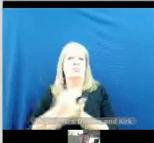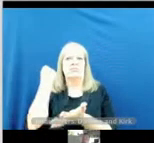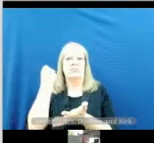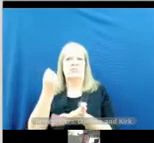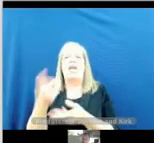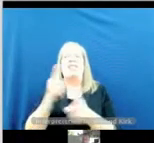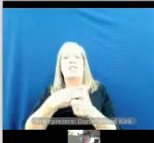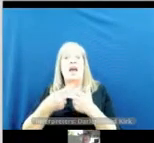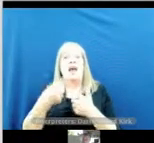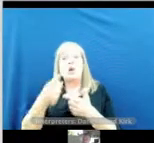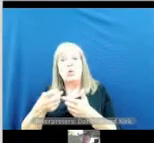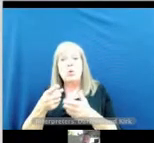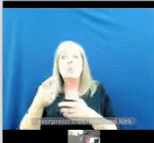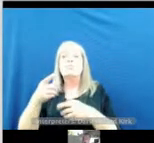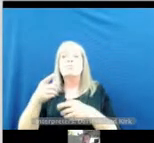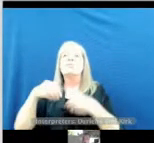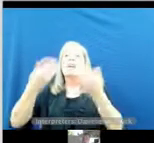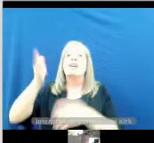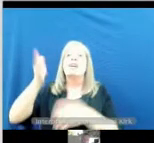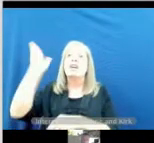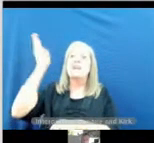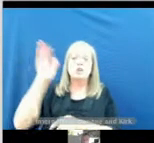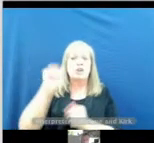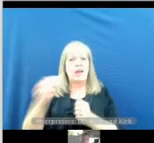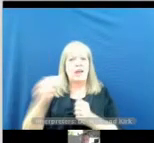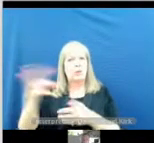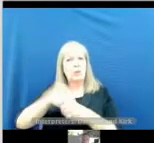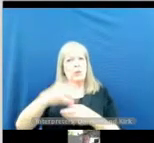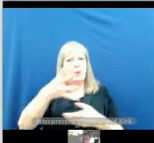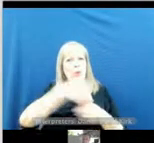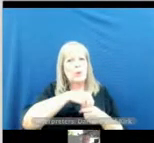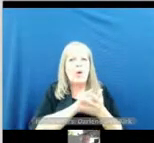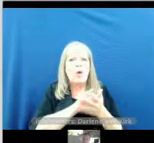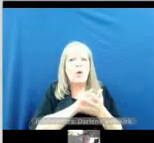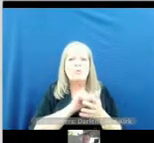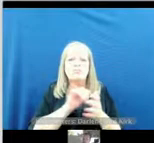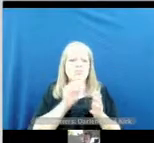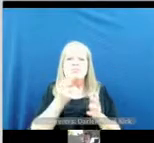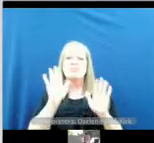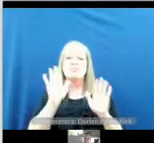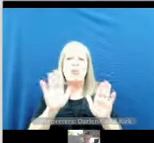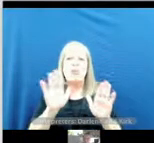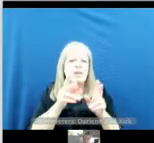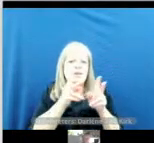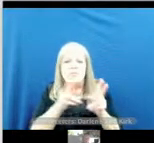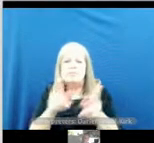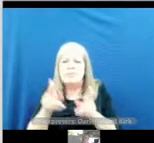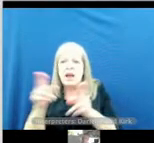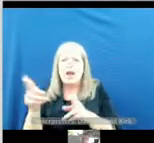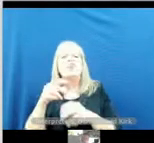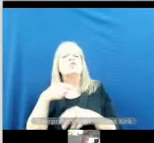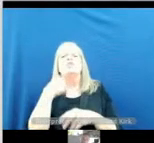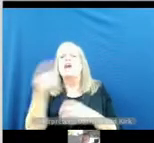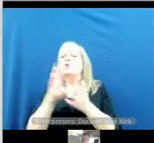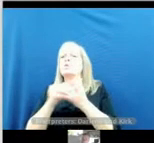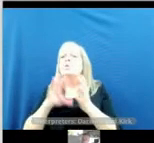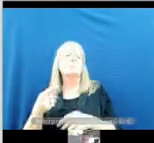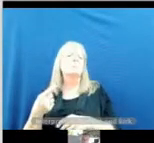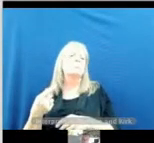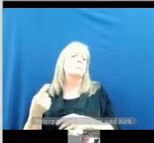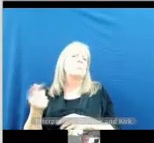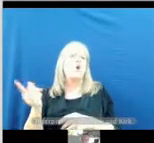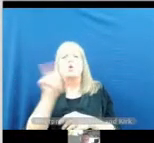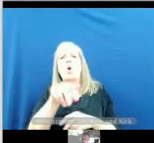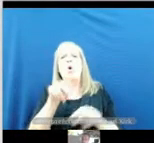into your lectures or into your homework assignments. Very easy to say, just tell the students, go and watch three